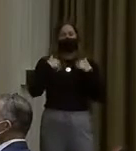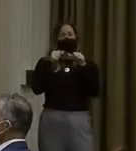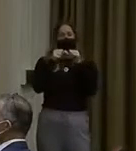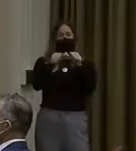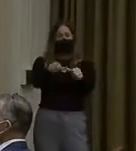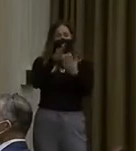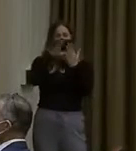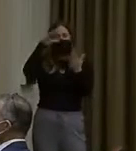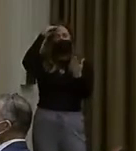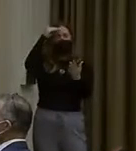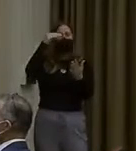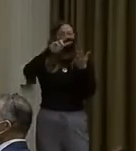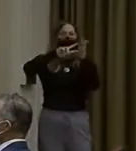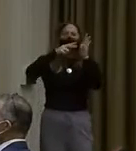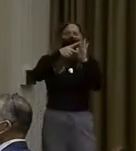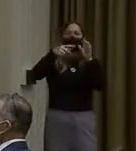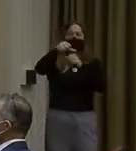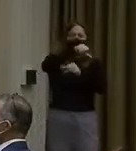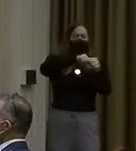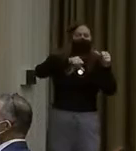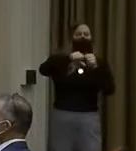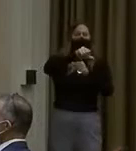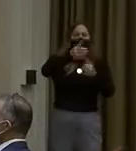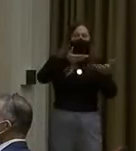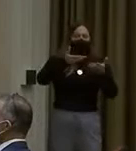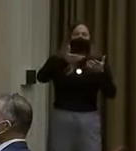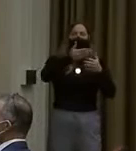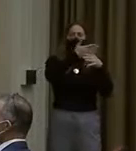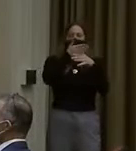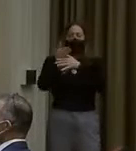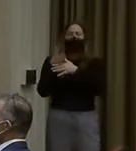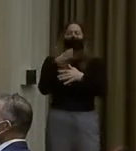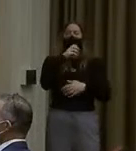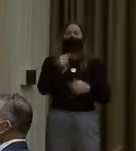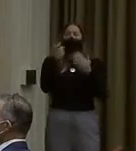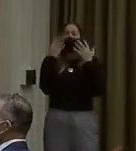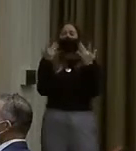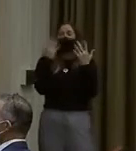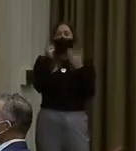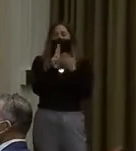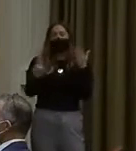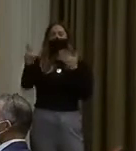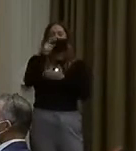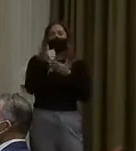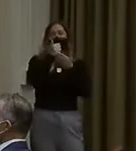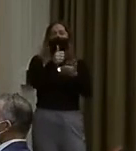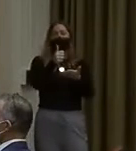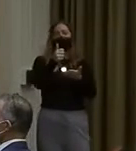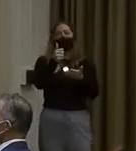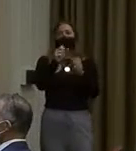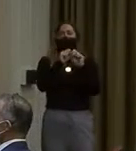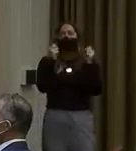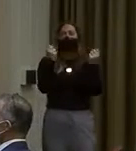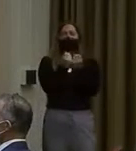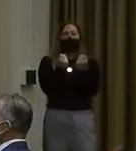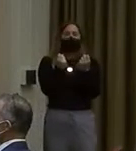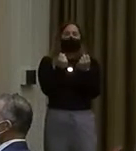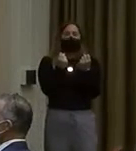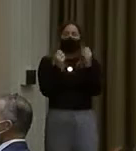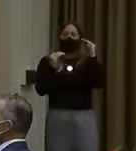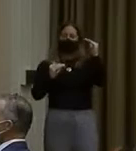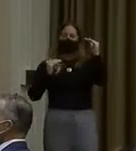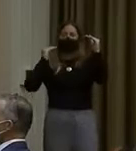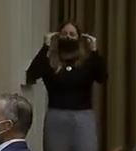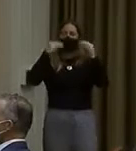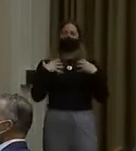and meaningful social interaction on health and health equity. So age-friendly universities can help society achieve health equity goals for older adults